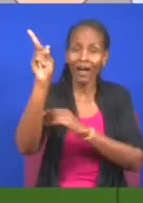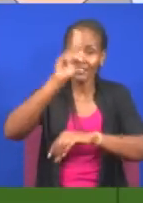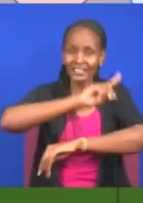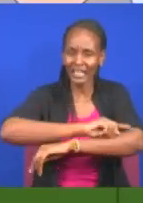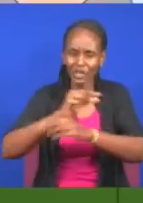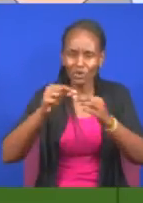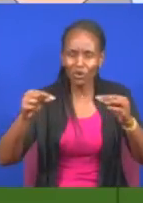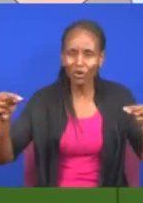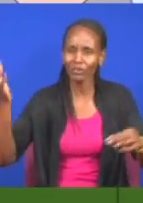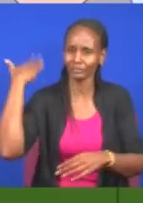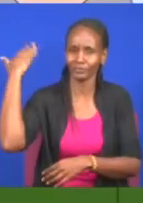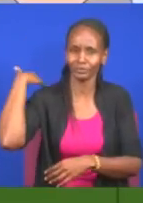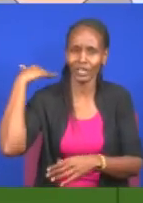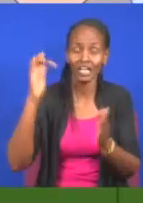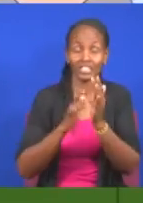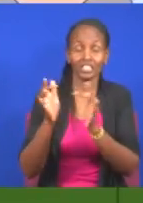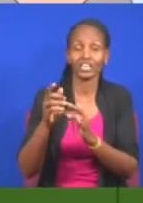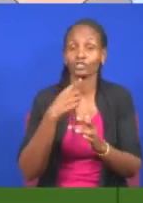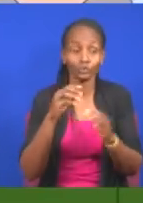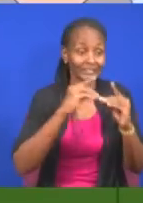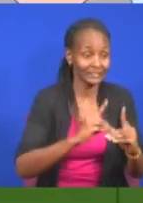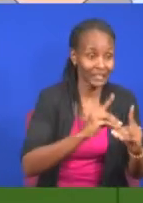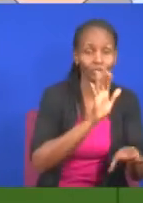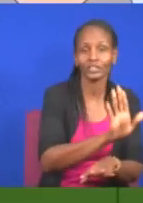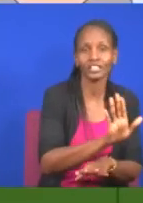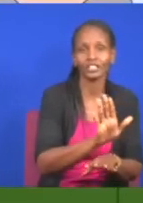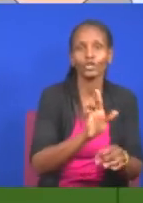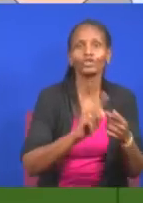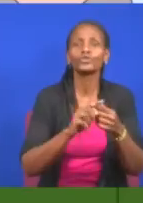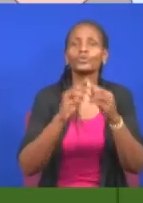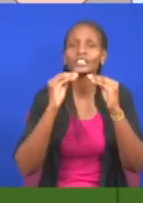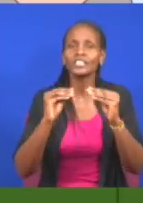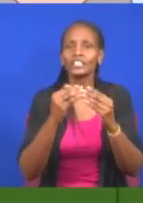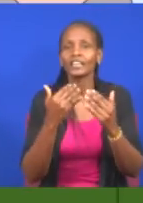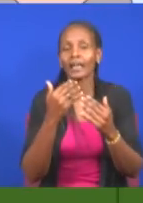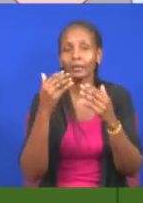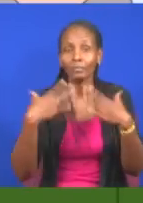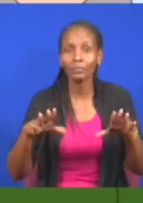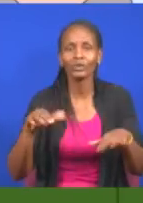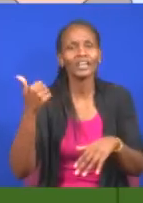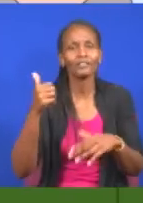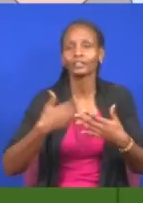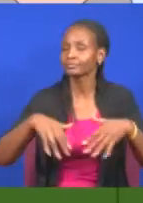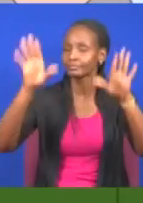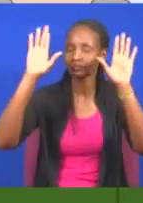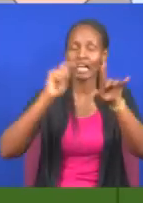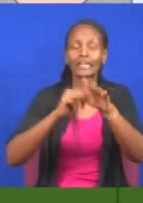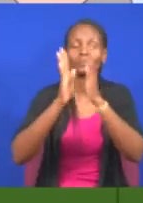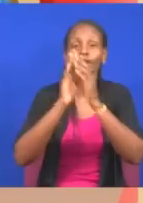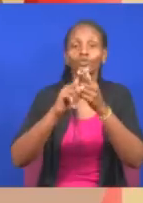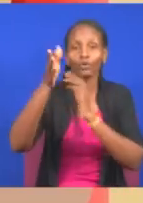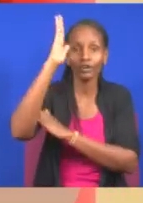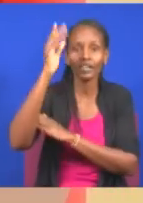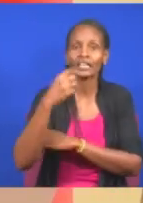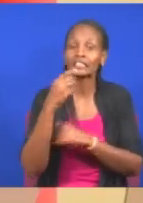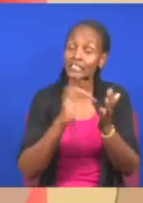ago, Jesus once told his disciples to teach the people never to lose hope while praying to God. He